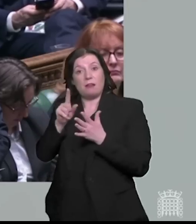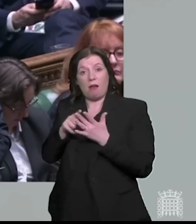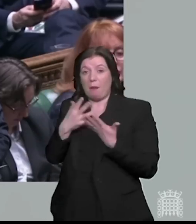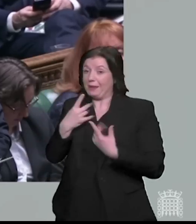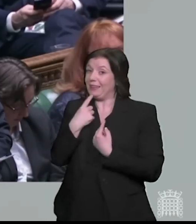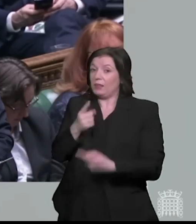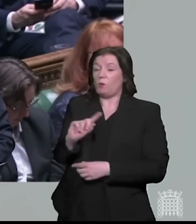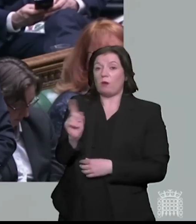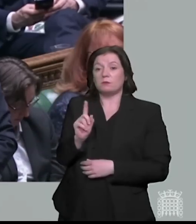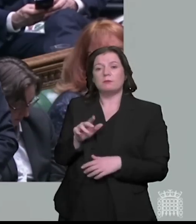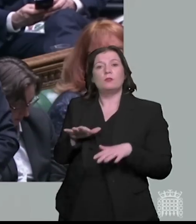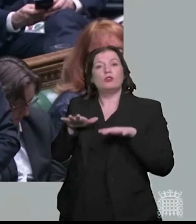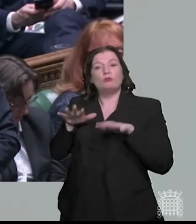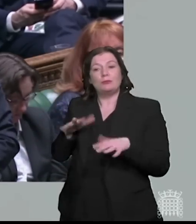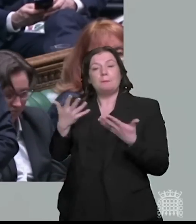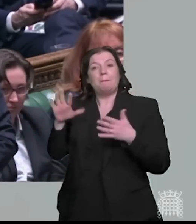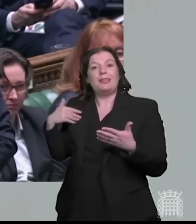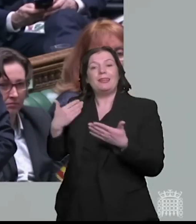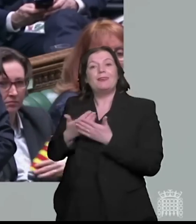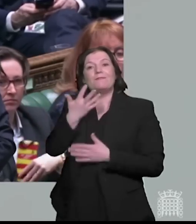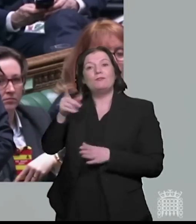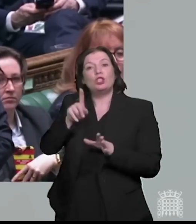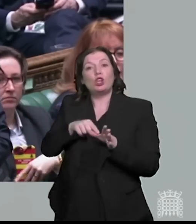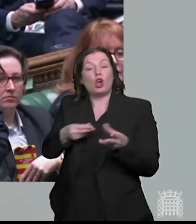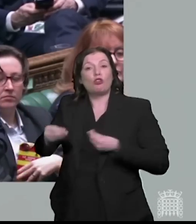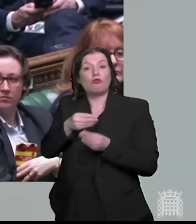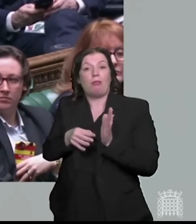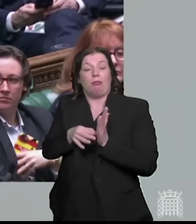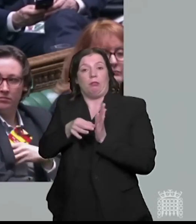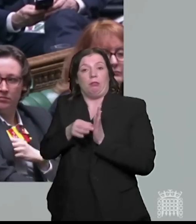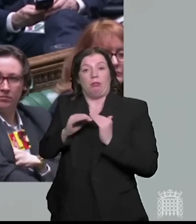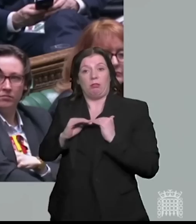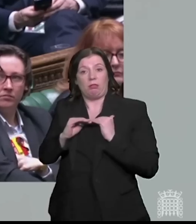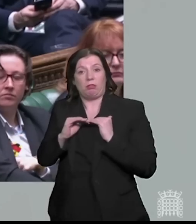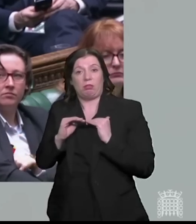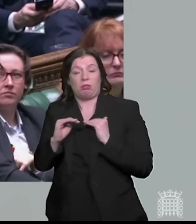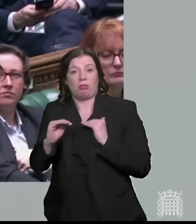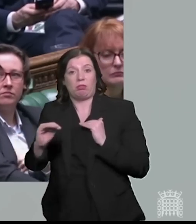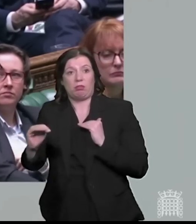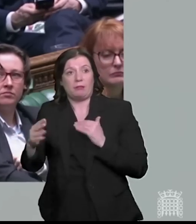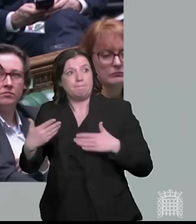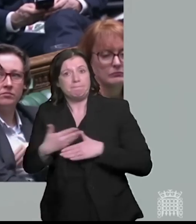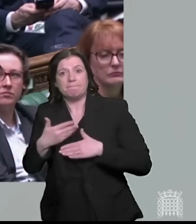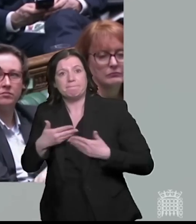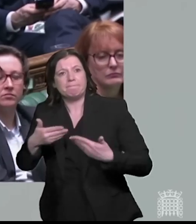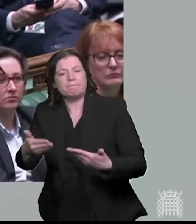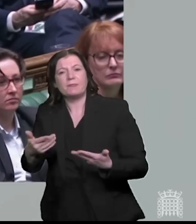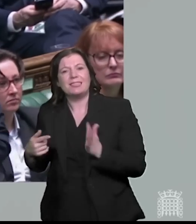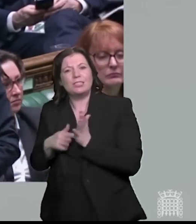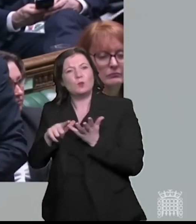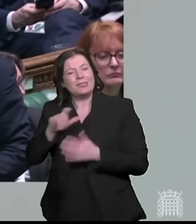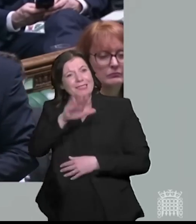has experienced 15 years of low growth and flatlining productivity. The TUC called to